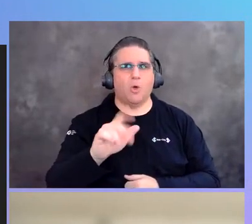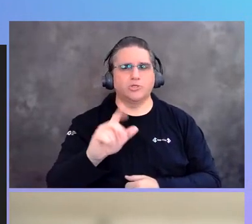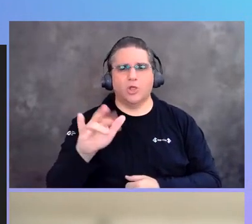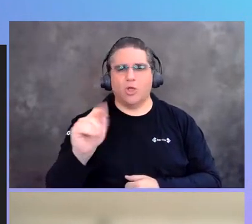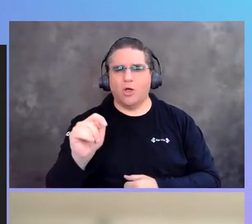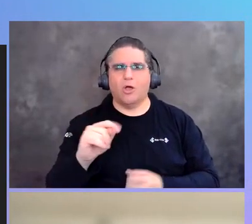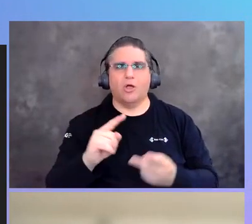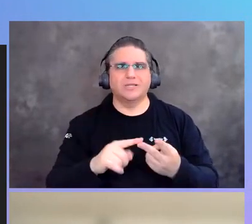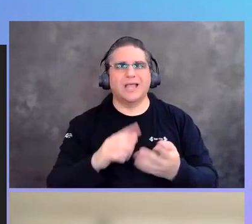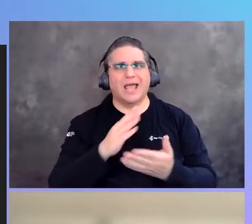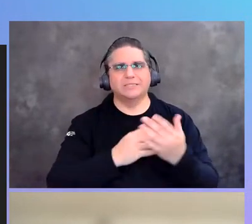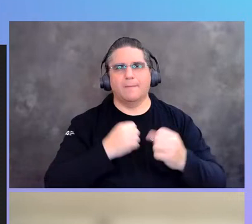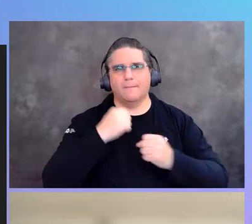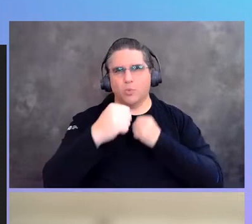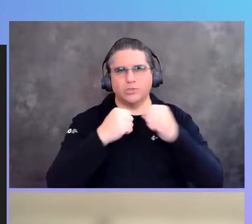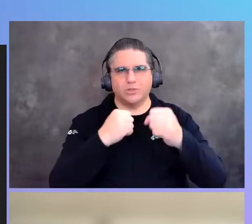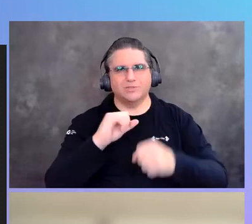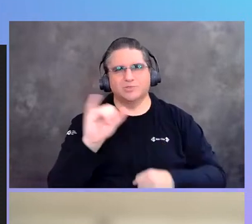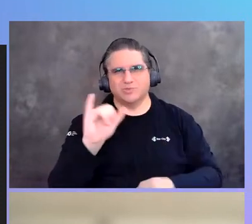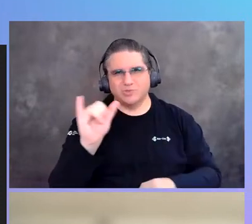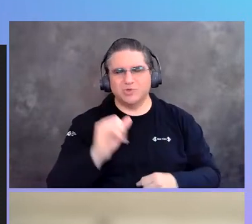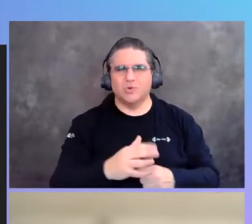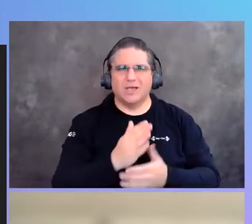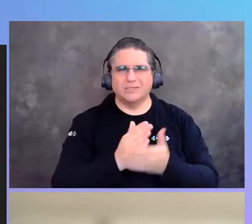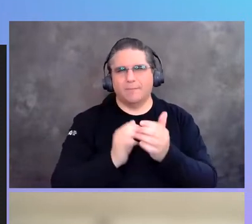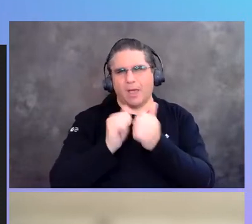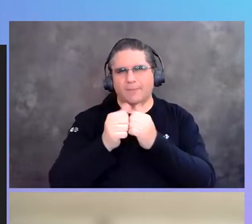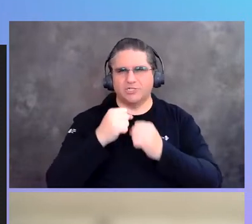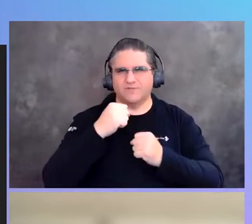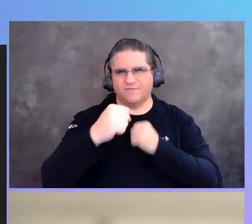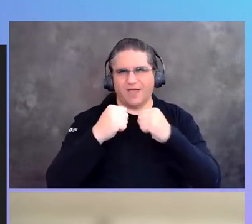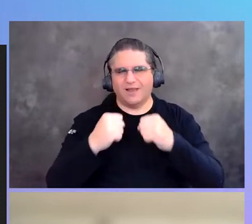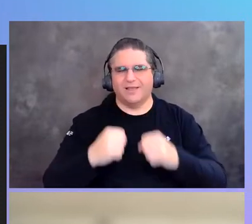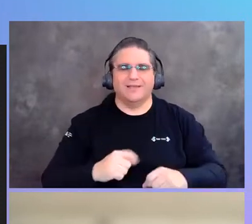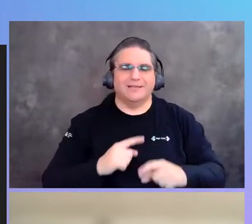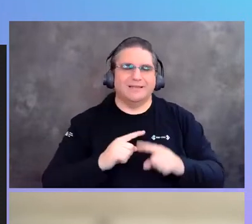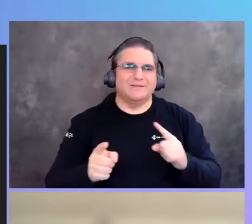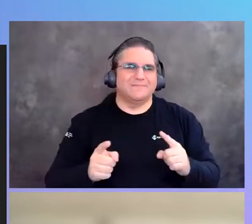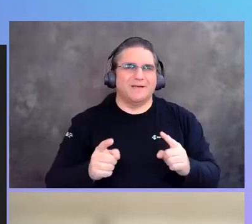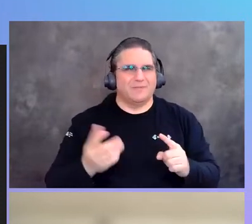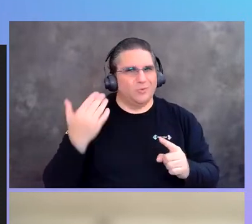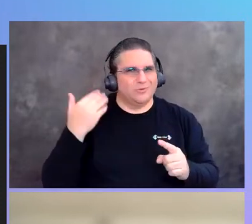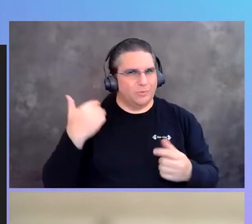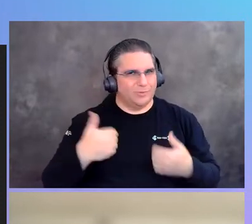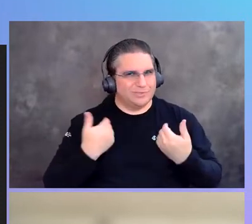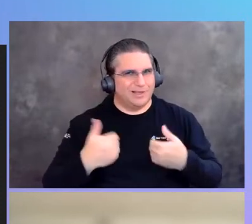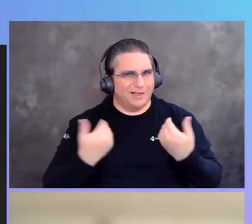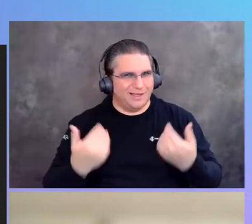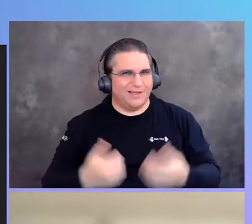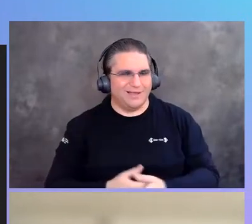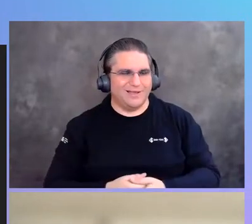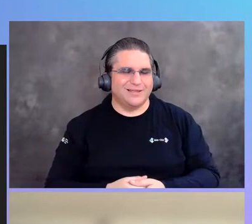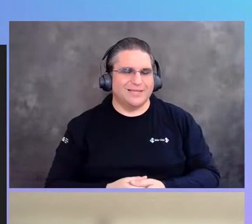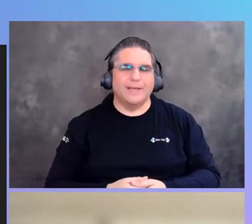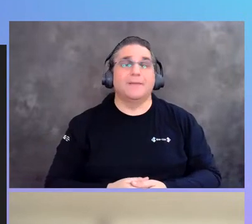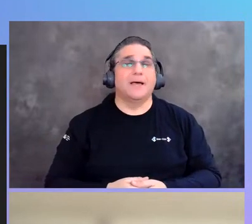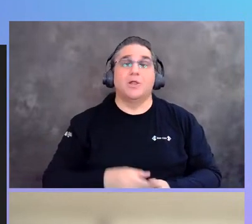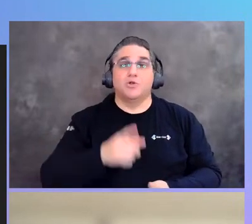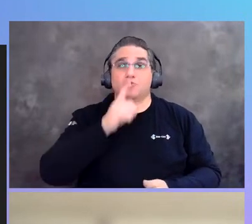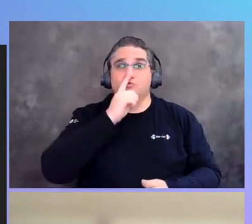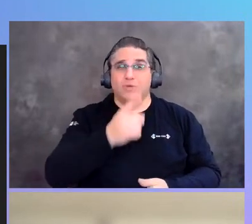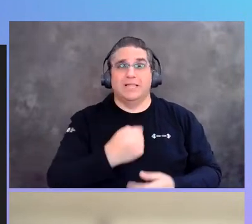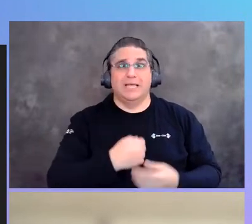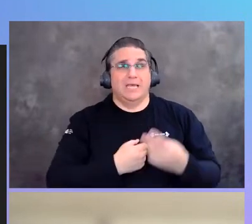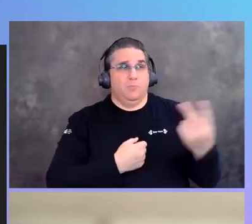bit of competition fighting as well in my youth. But what really, brings us all together, what common